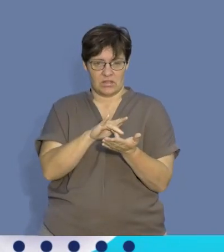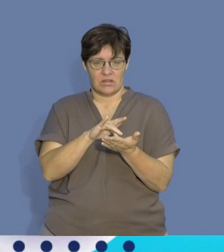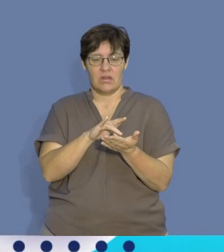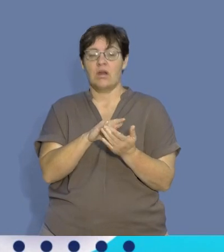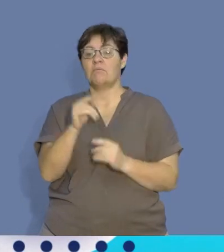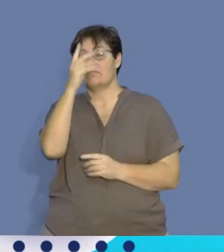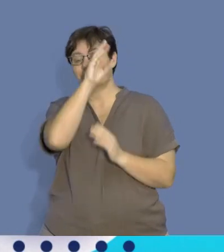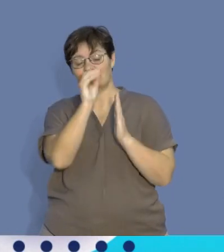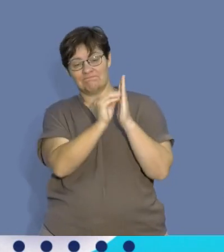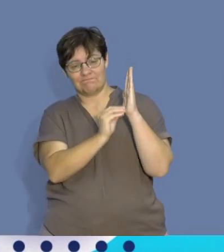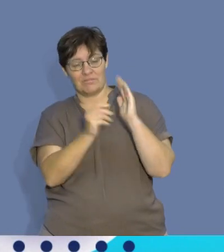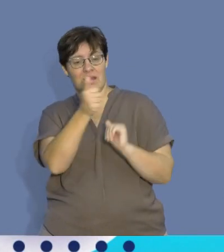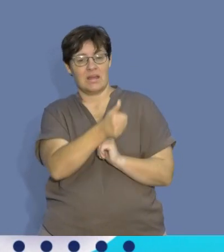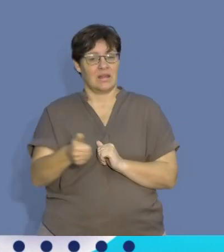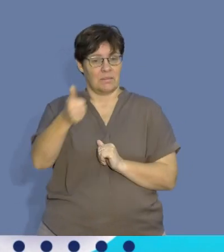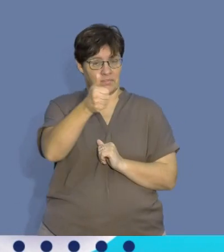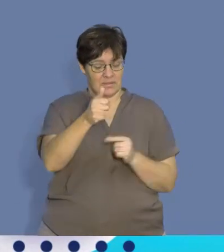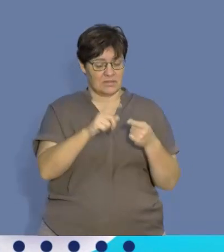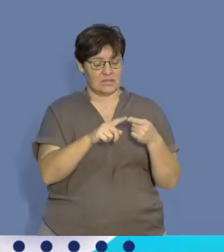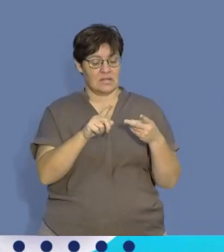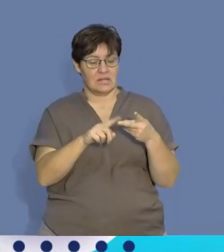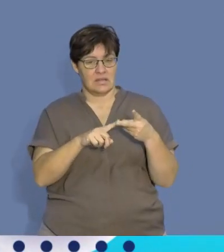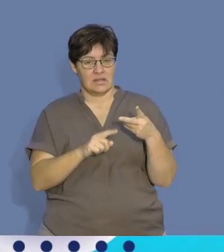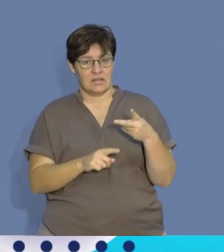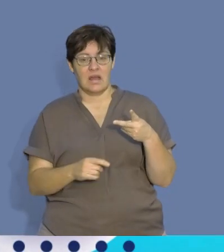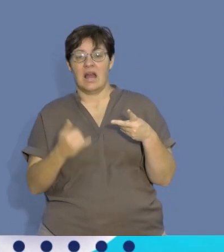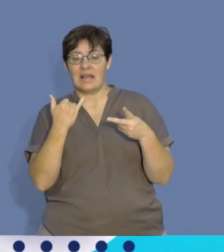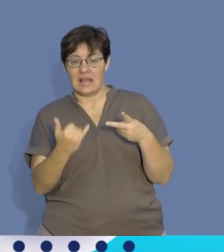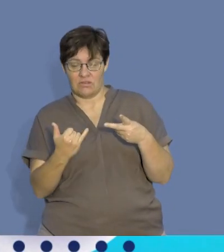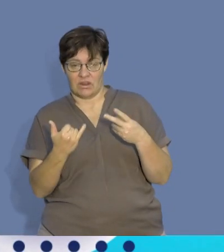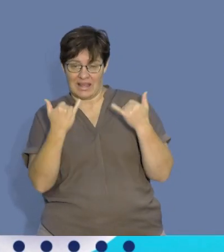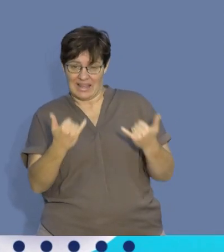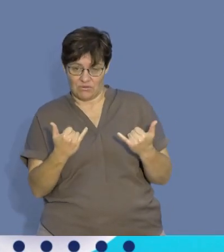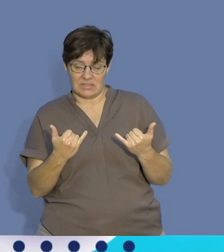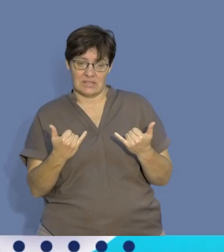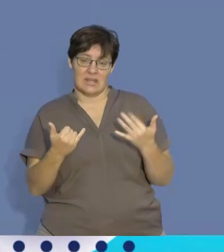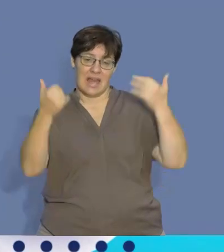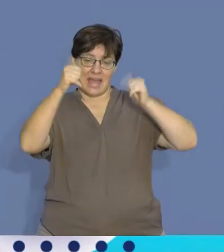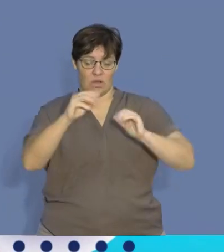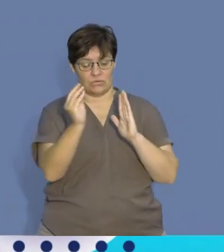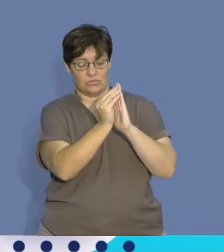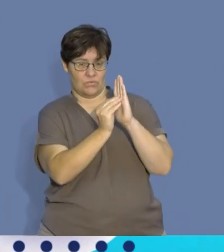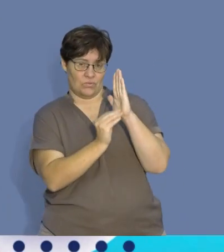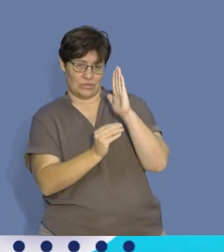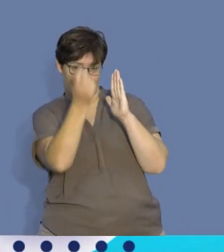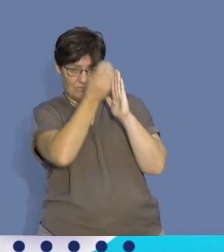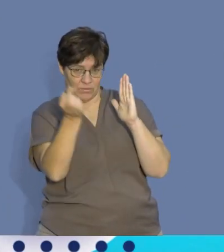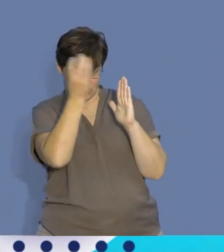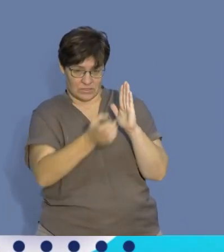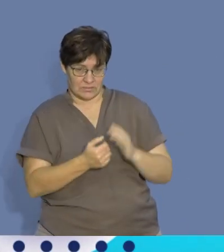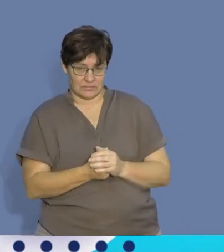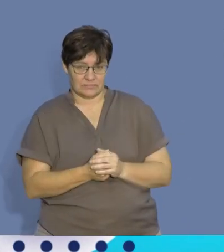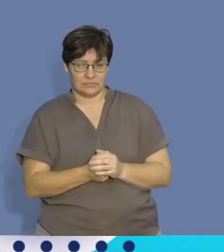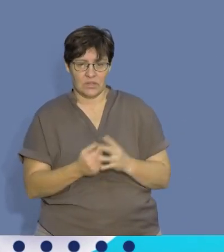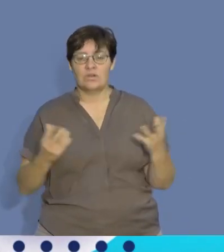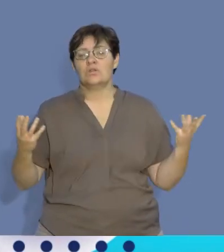capital note as well as the current account note. Right, so let's now do an